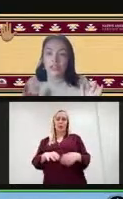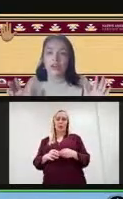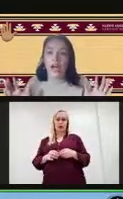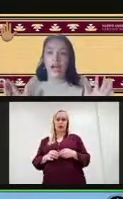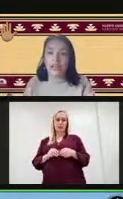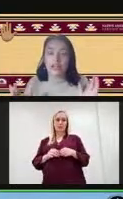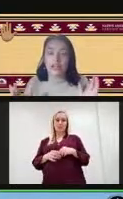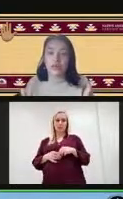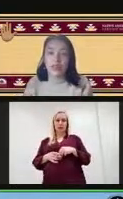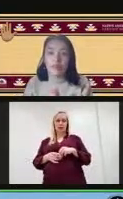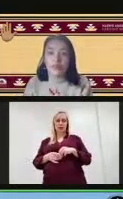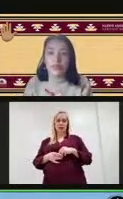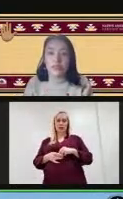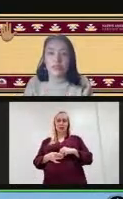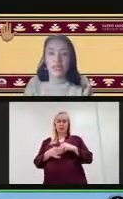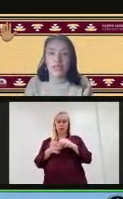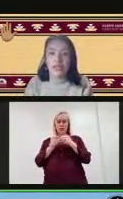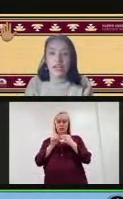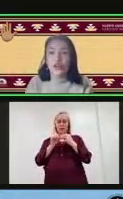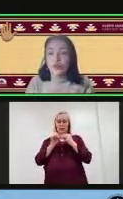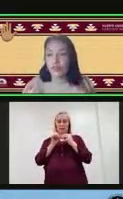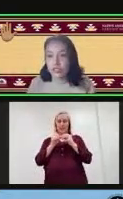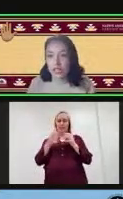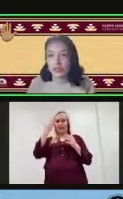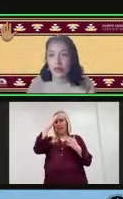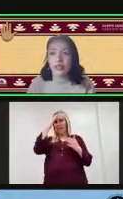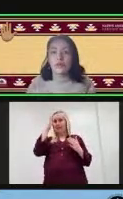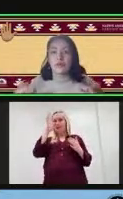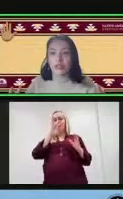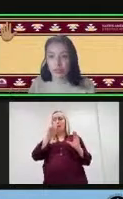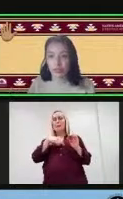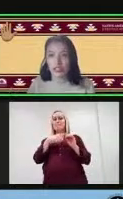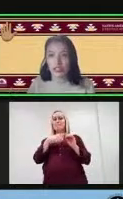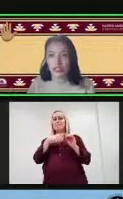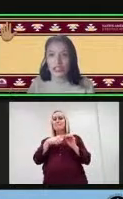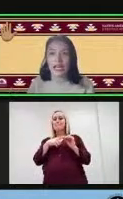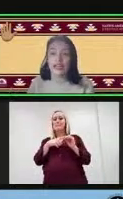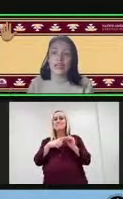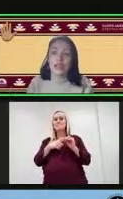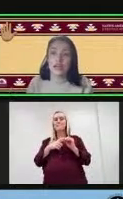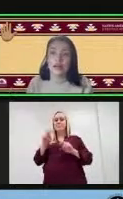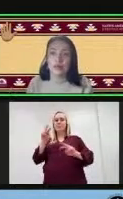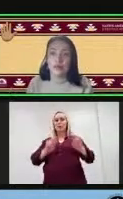kind of wanted to add and include that, because I know we've talked about it. We're looking at